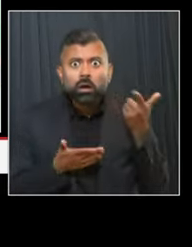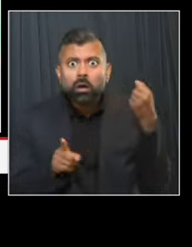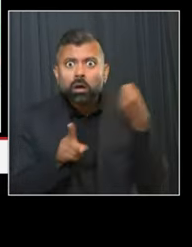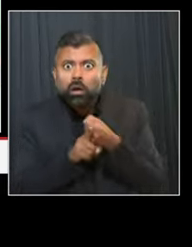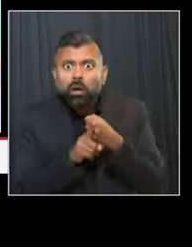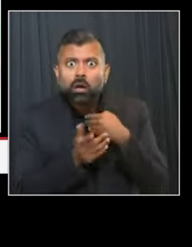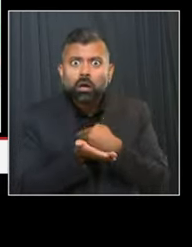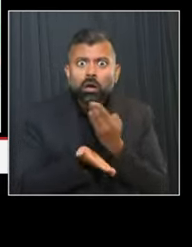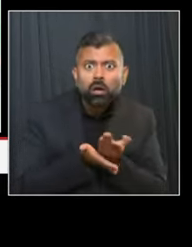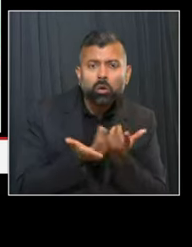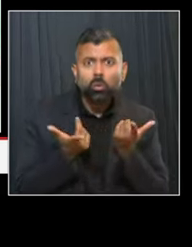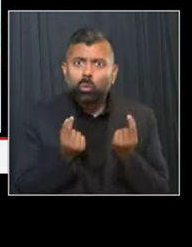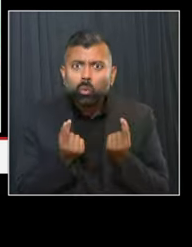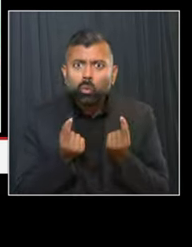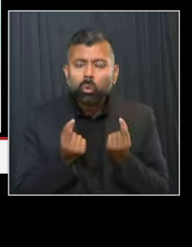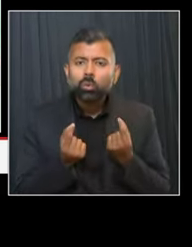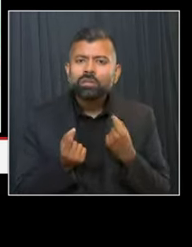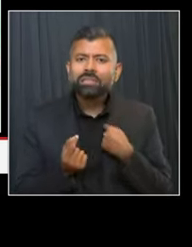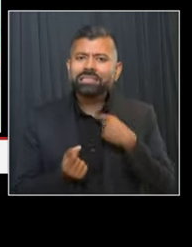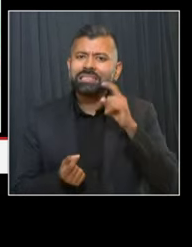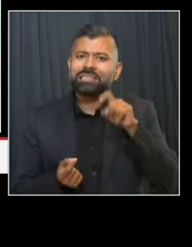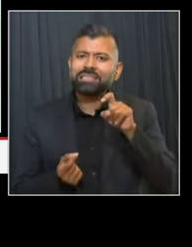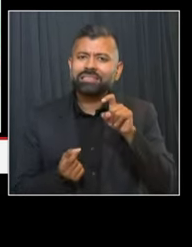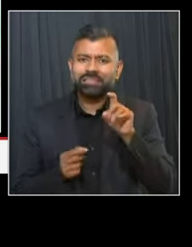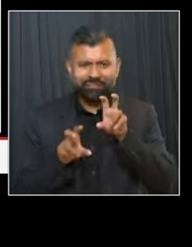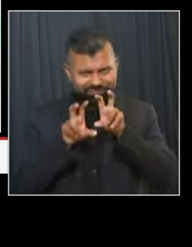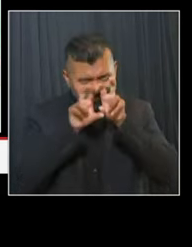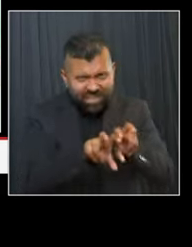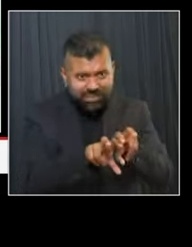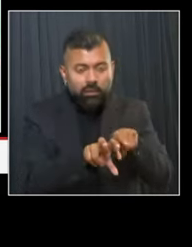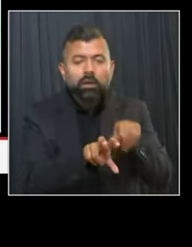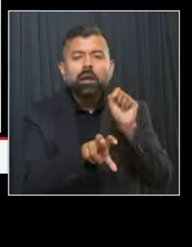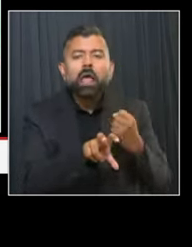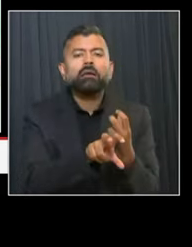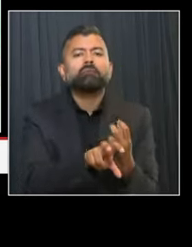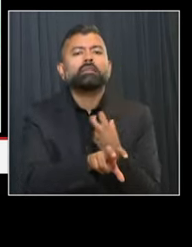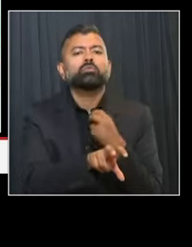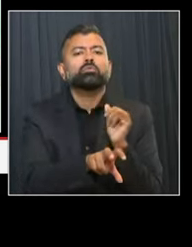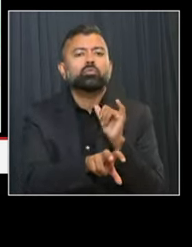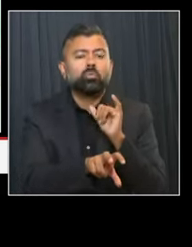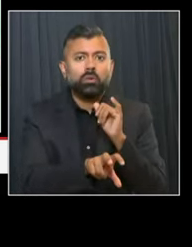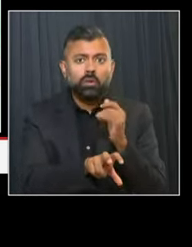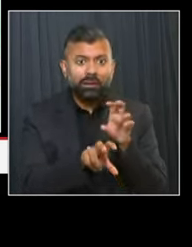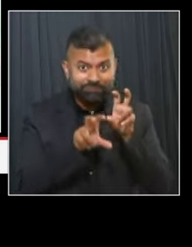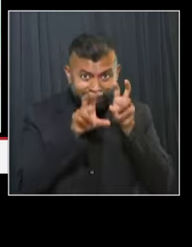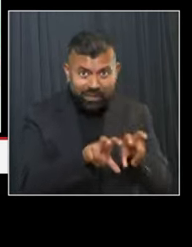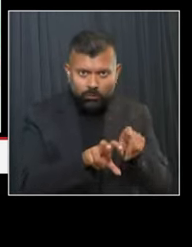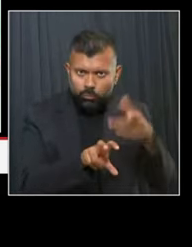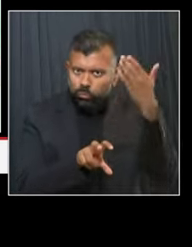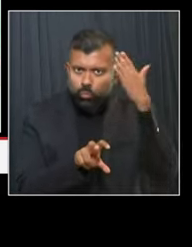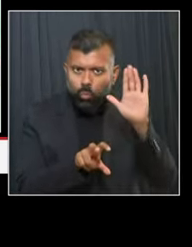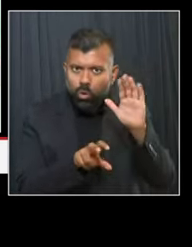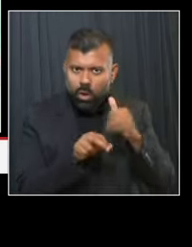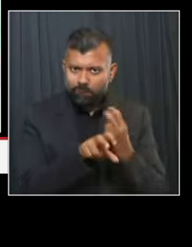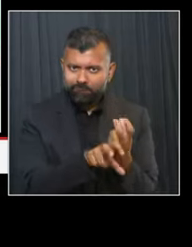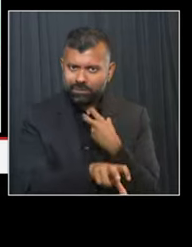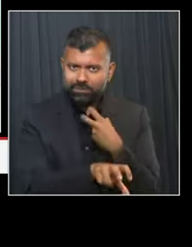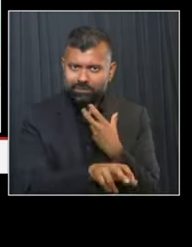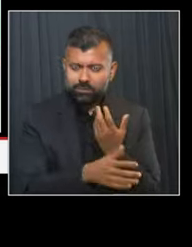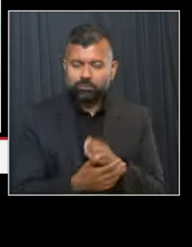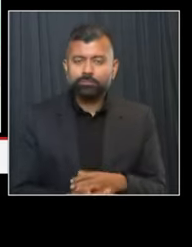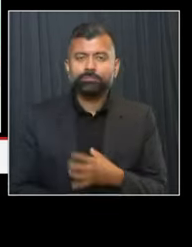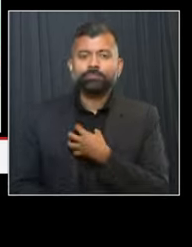deeply in our children. And school communities just want to know what's coming on the horizon. Right. So we don't want alarm, but we do want